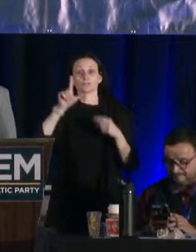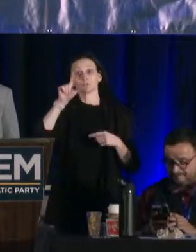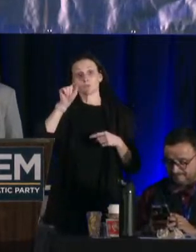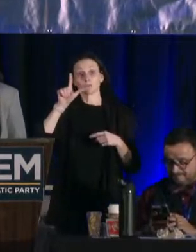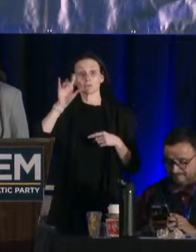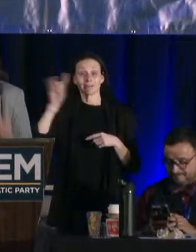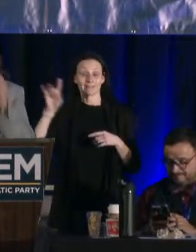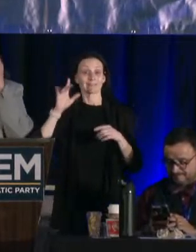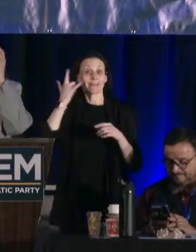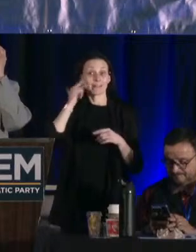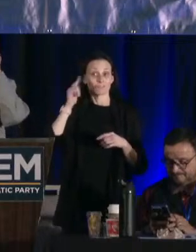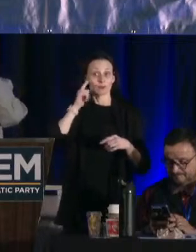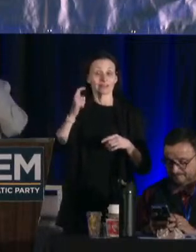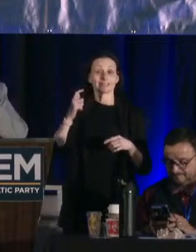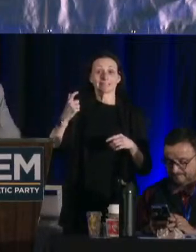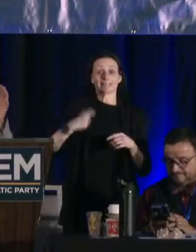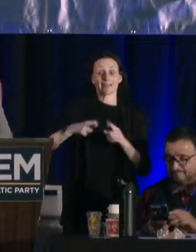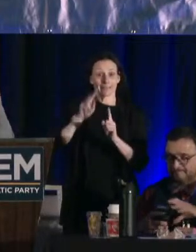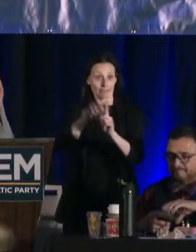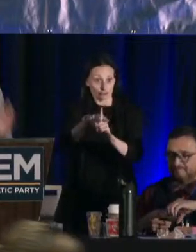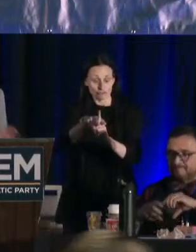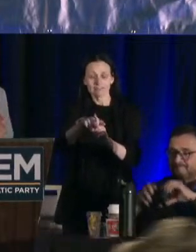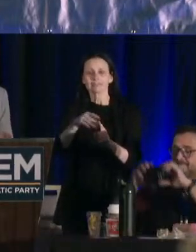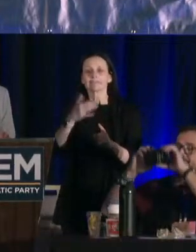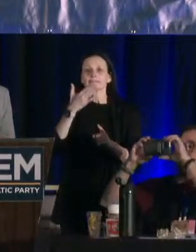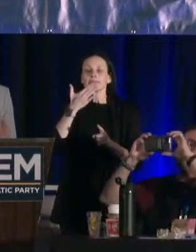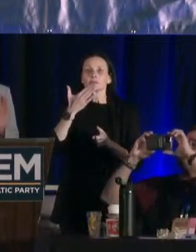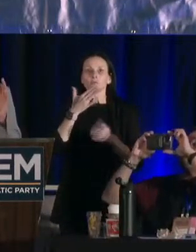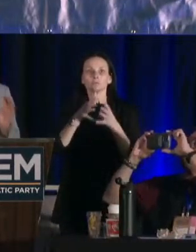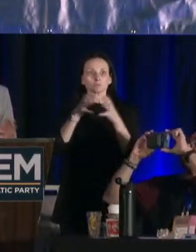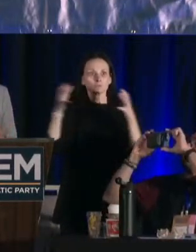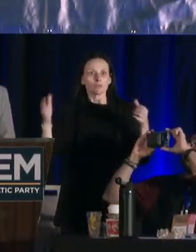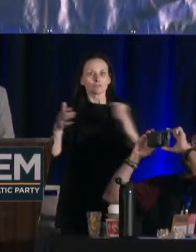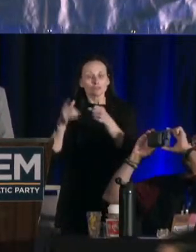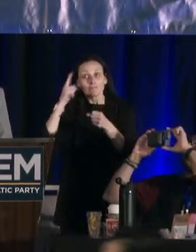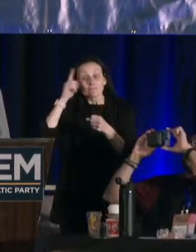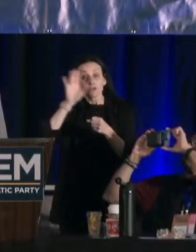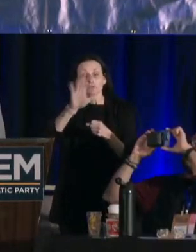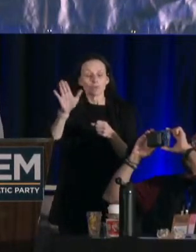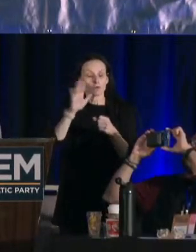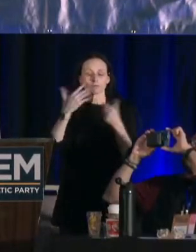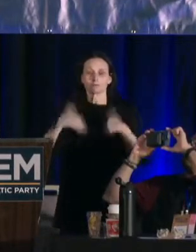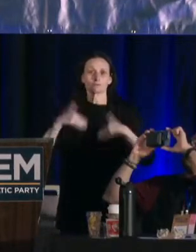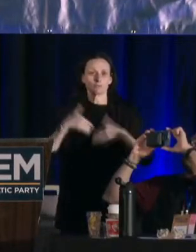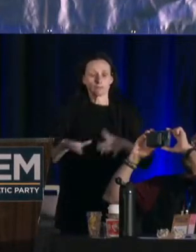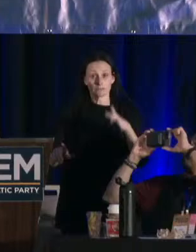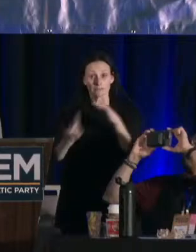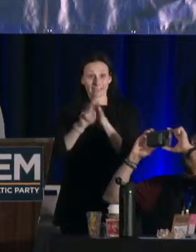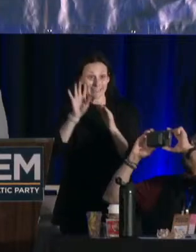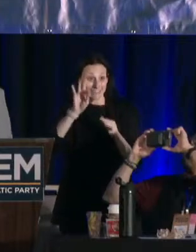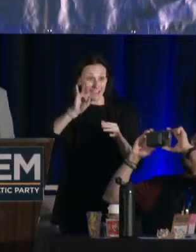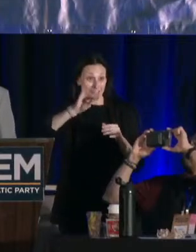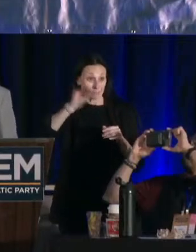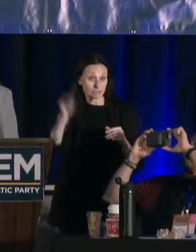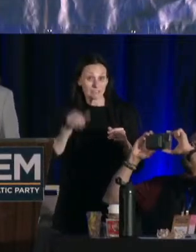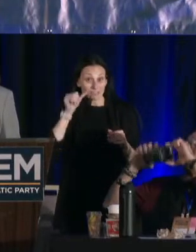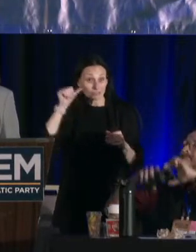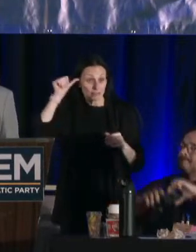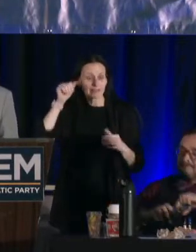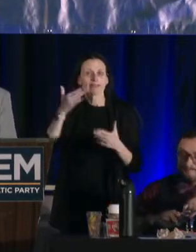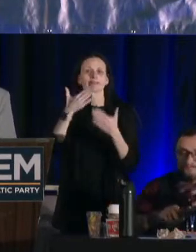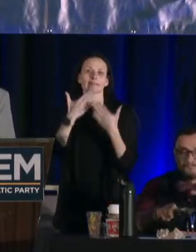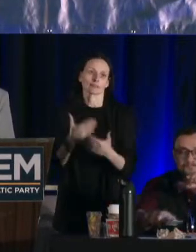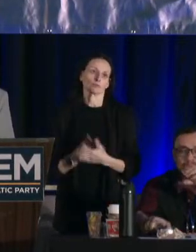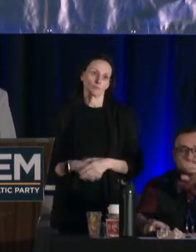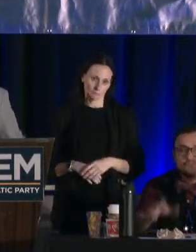2024-2028 California delegation, thank you so much for your incredible turnout of 98% yesterday. Thank